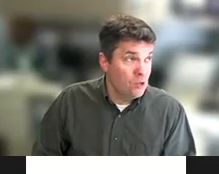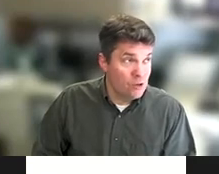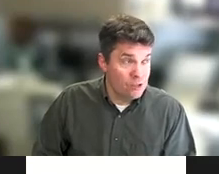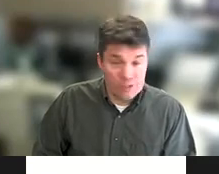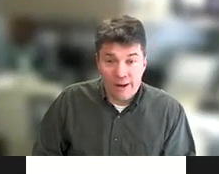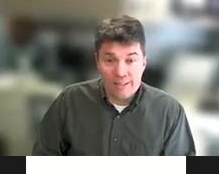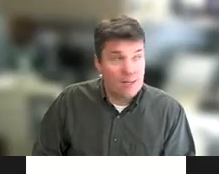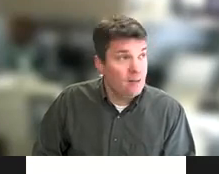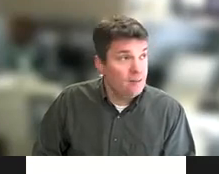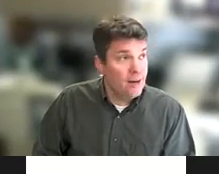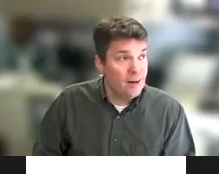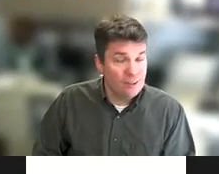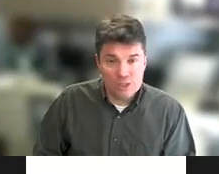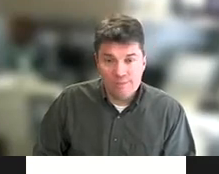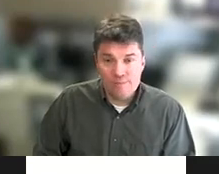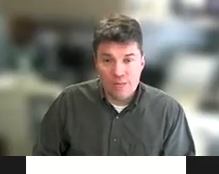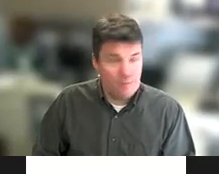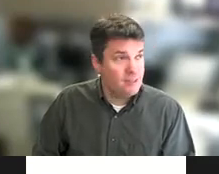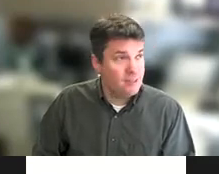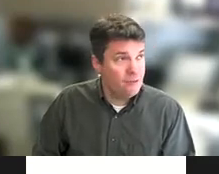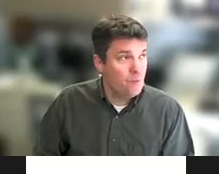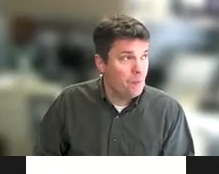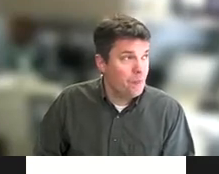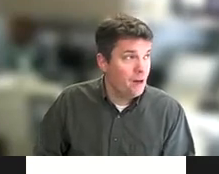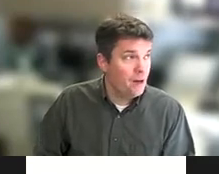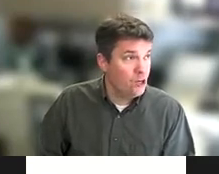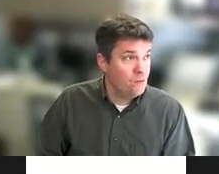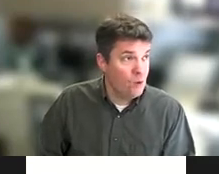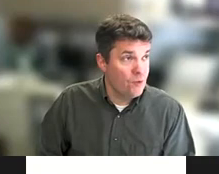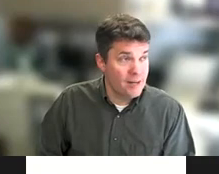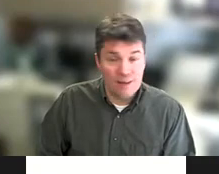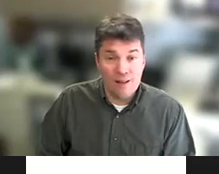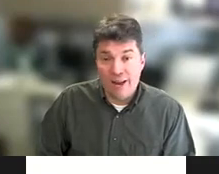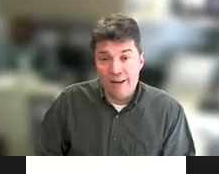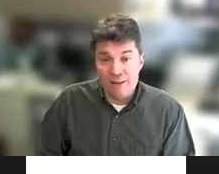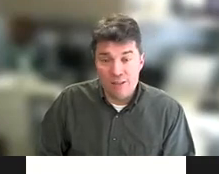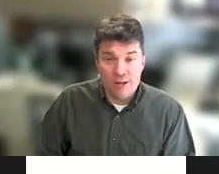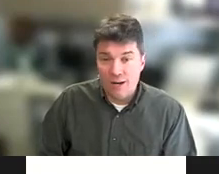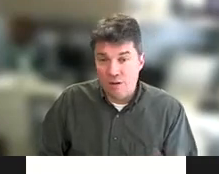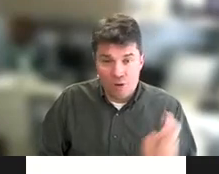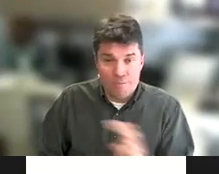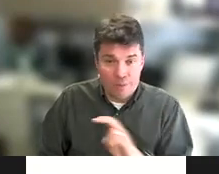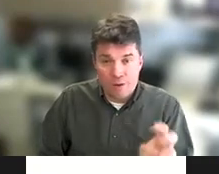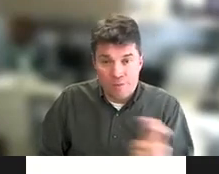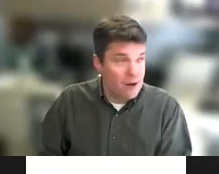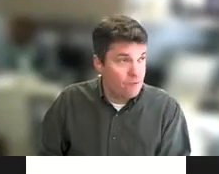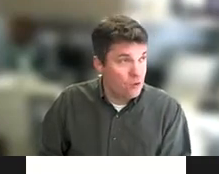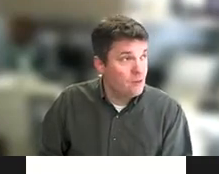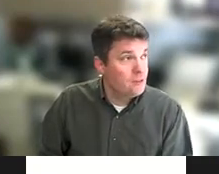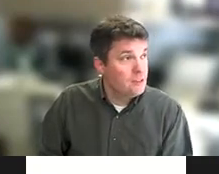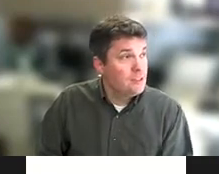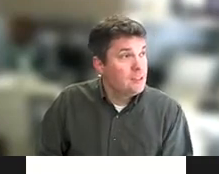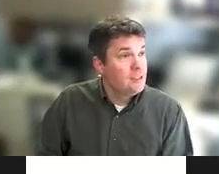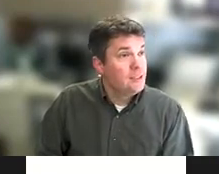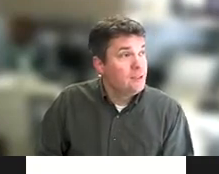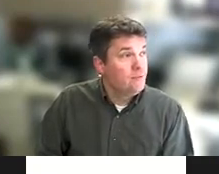You have bilingual users of ASL and English, like myself. I use both ASL and English. I can jump between back and